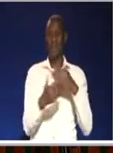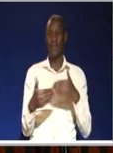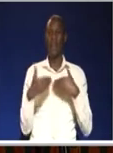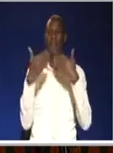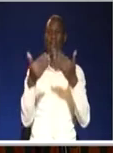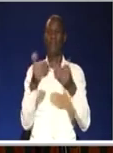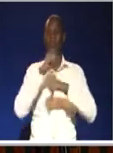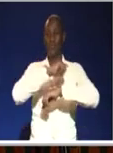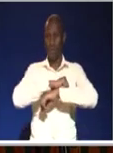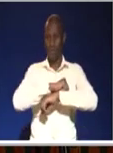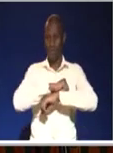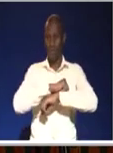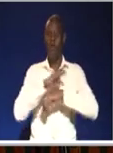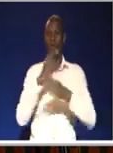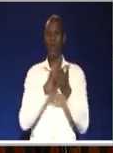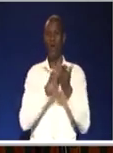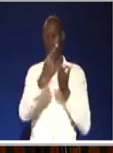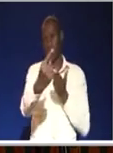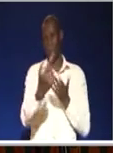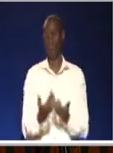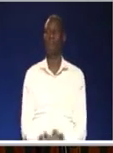school per week.